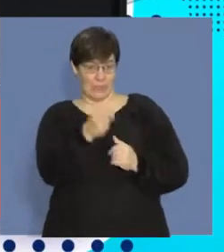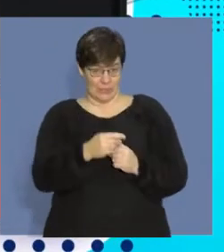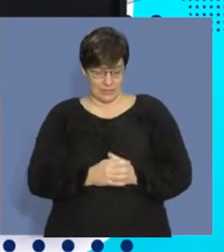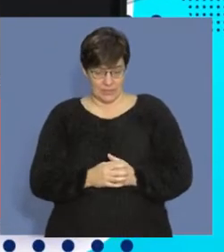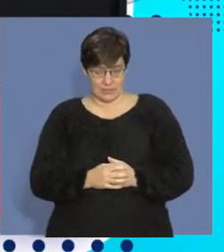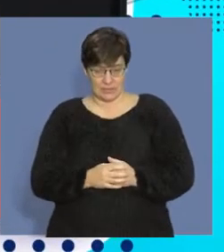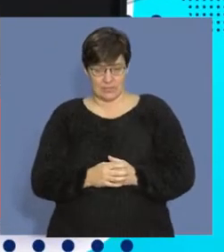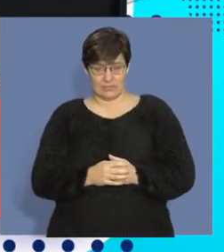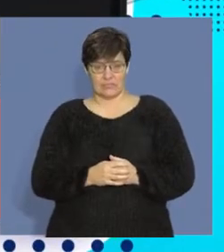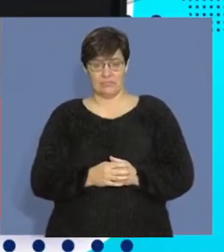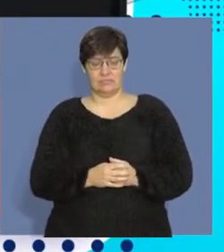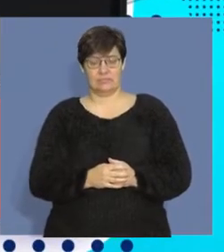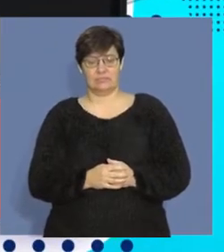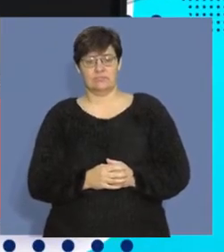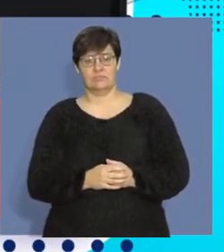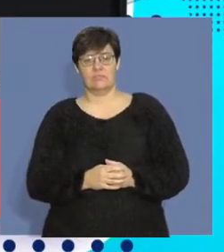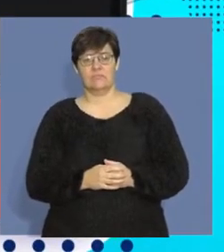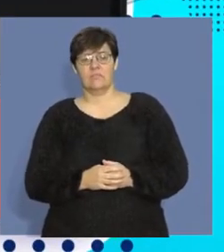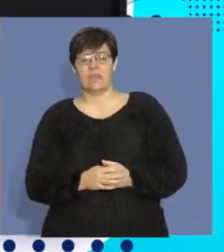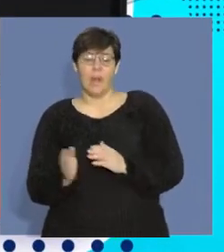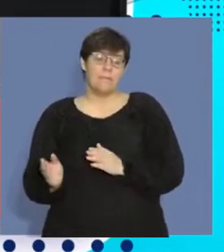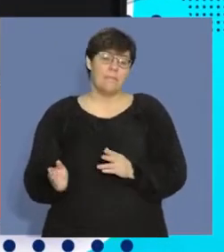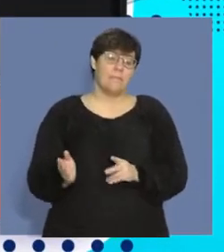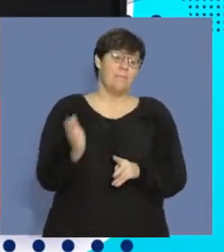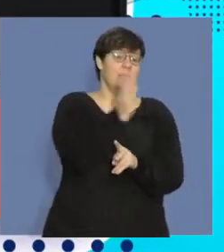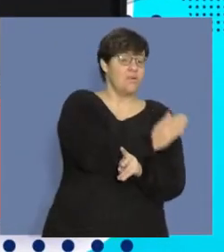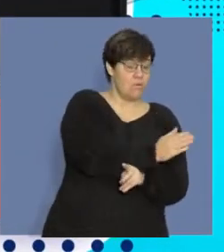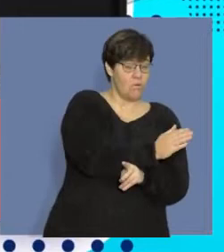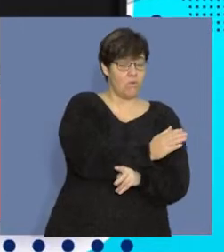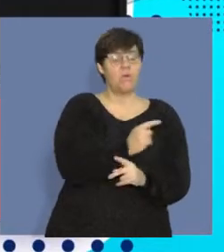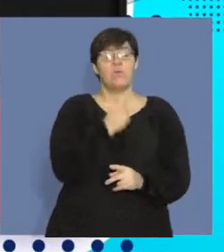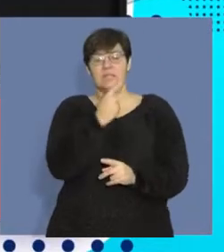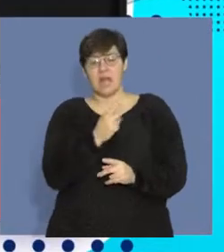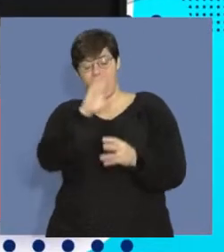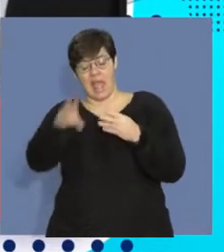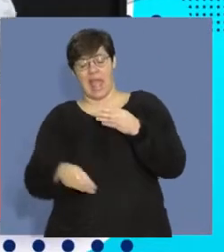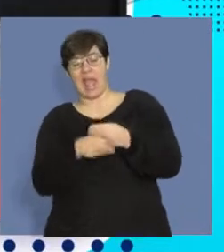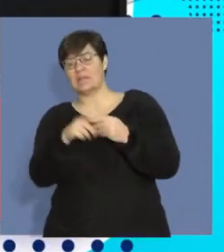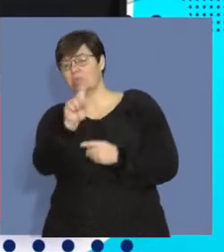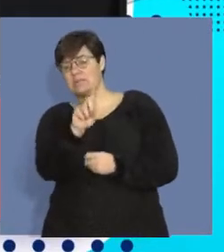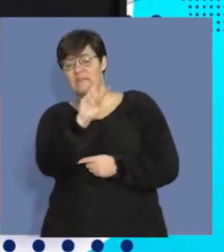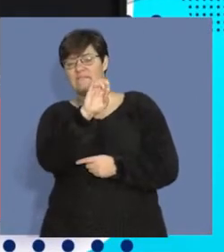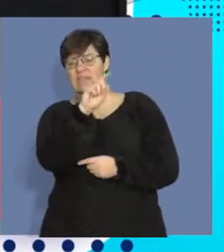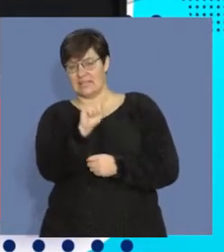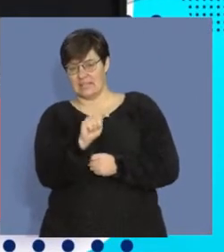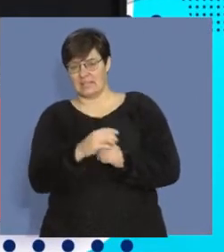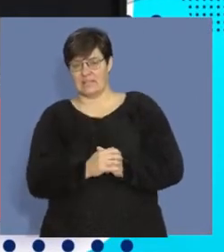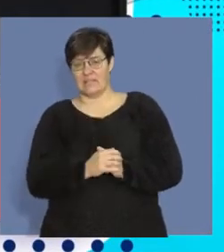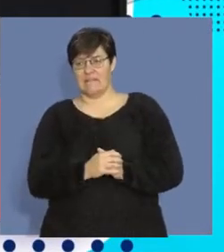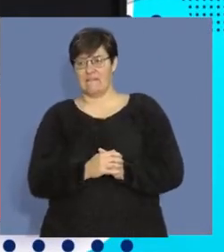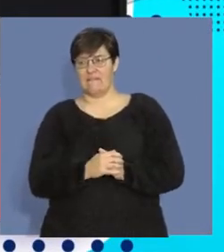okay then in our previous segment we brought in another component of that where we spoke